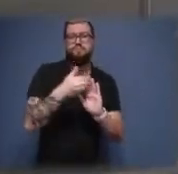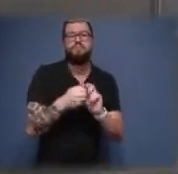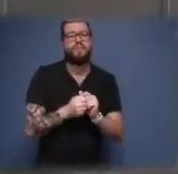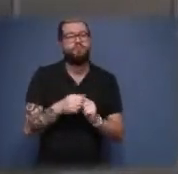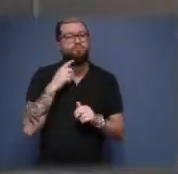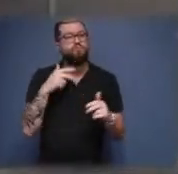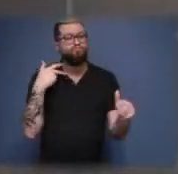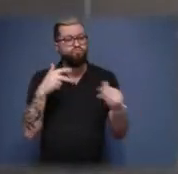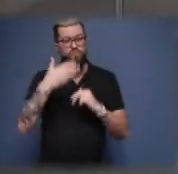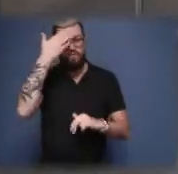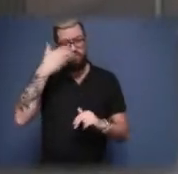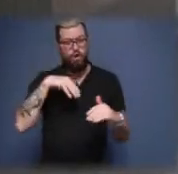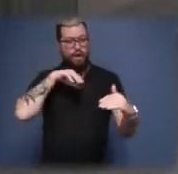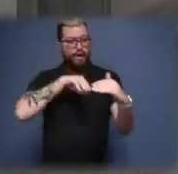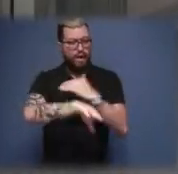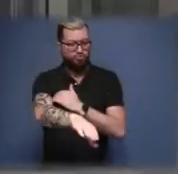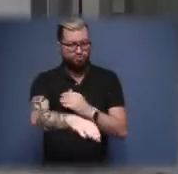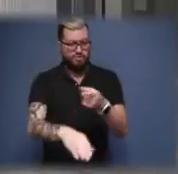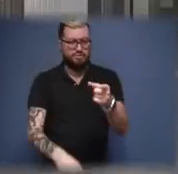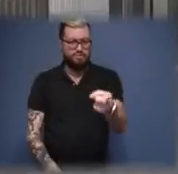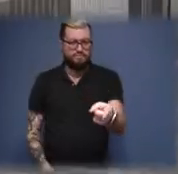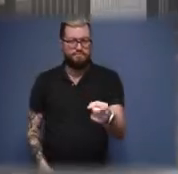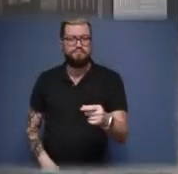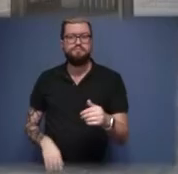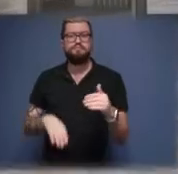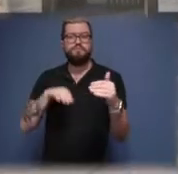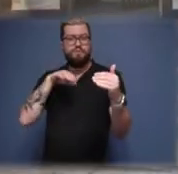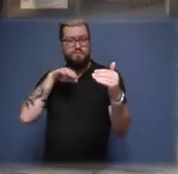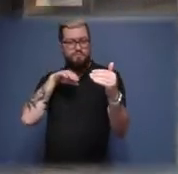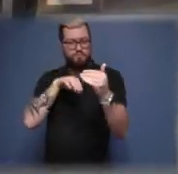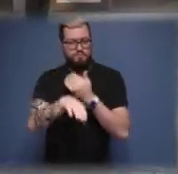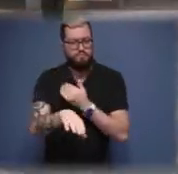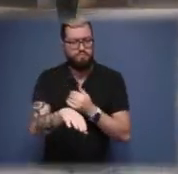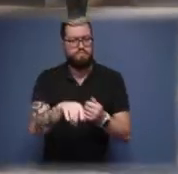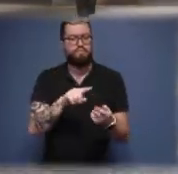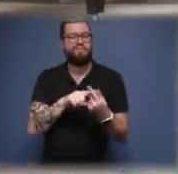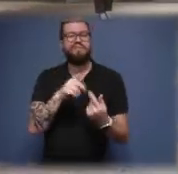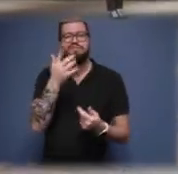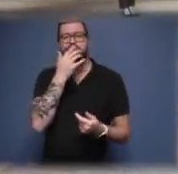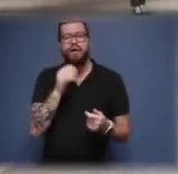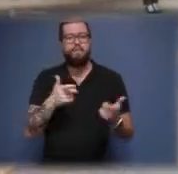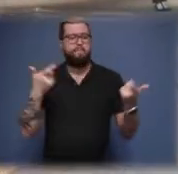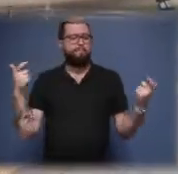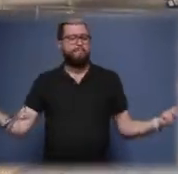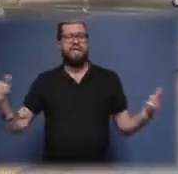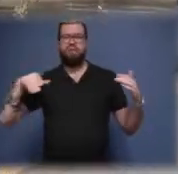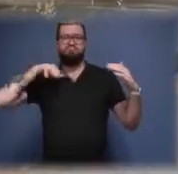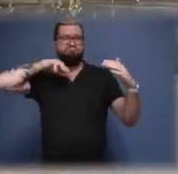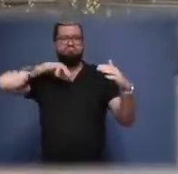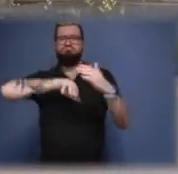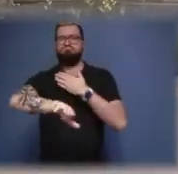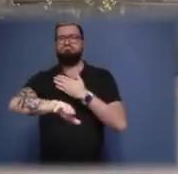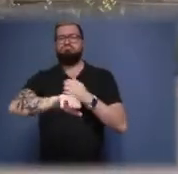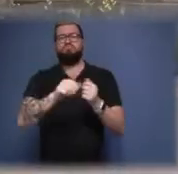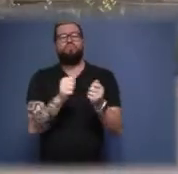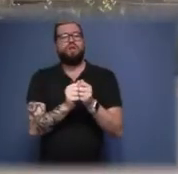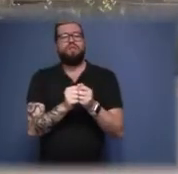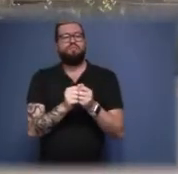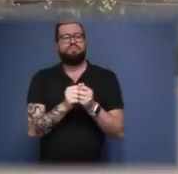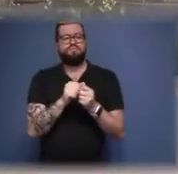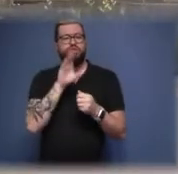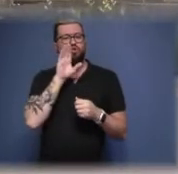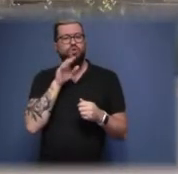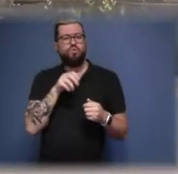walking up to the front entrance here, and as you walk in, there's a like a grand entrance with a